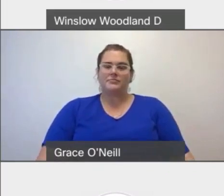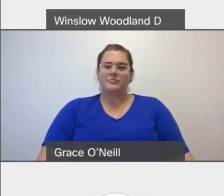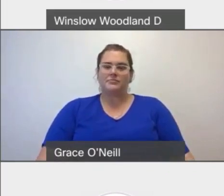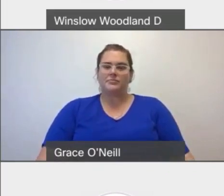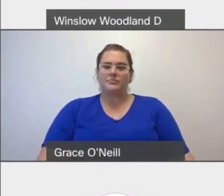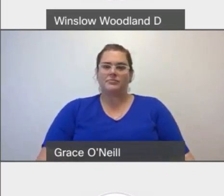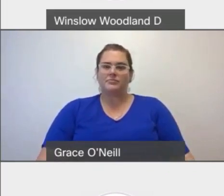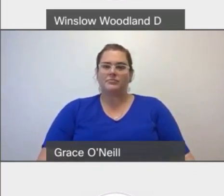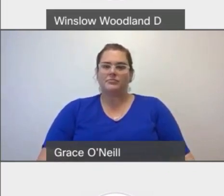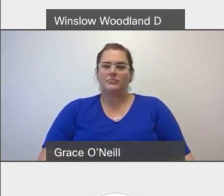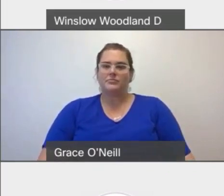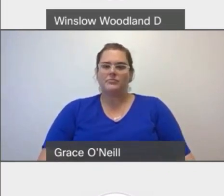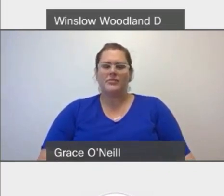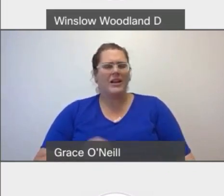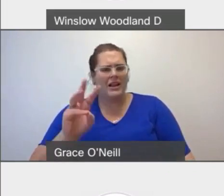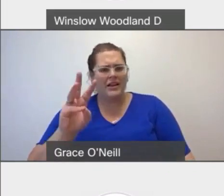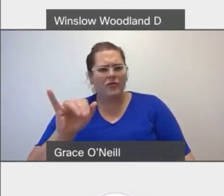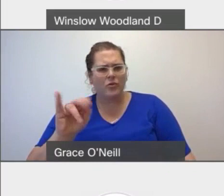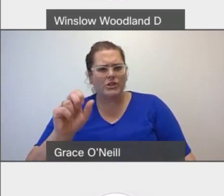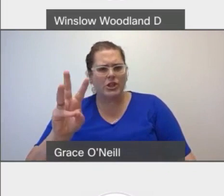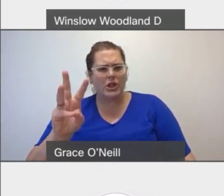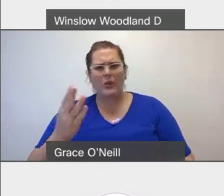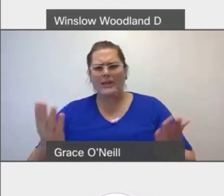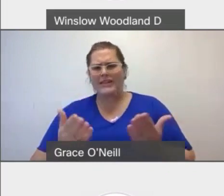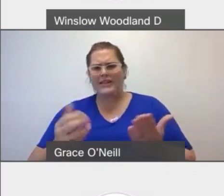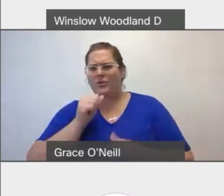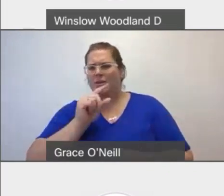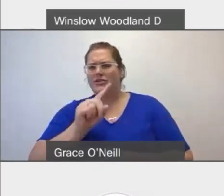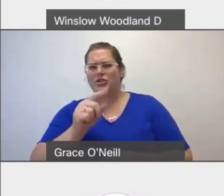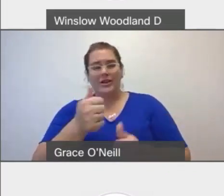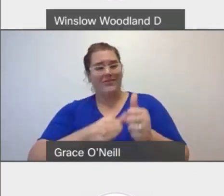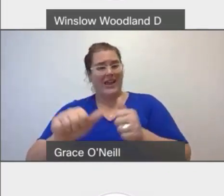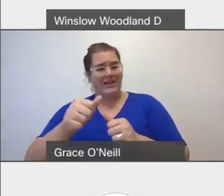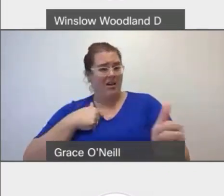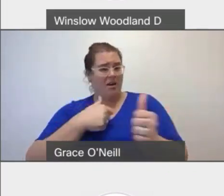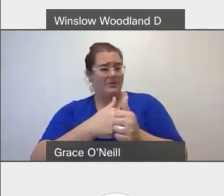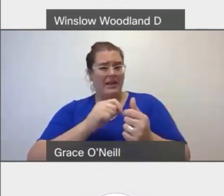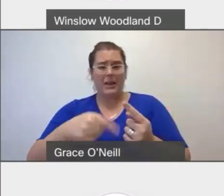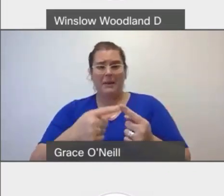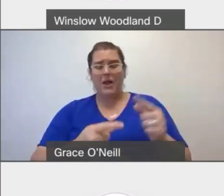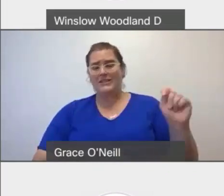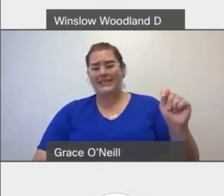If Winslow is here, I don't know if there's any update regarding TME.